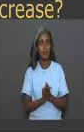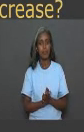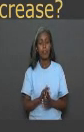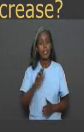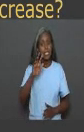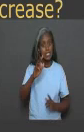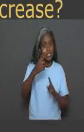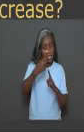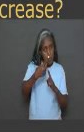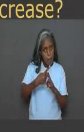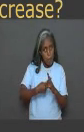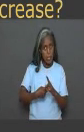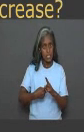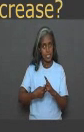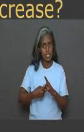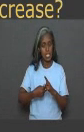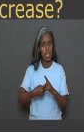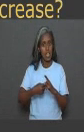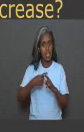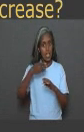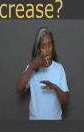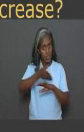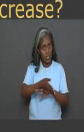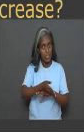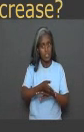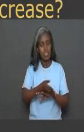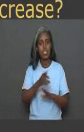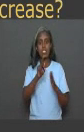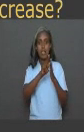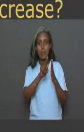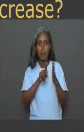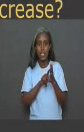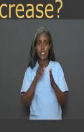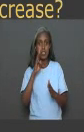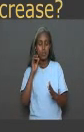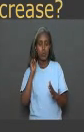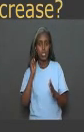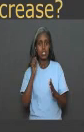3 months later, the price had jumped to